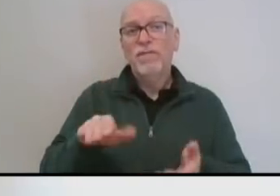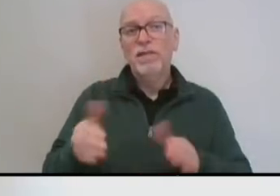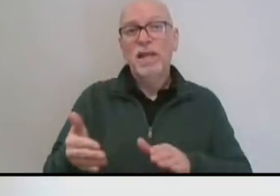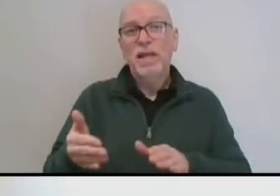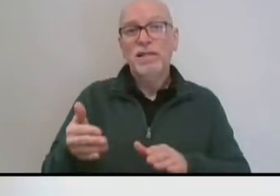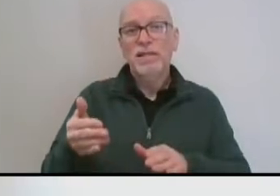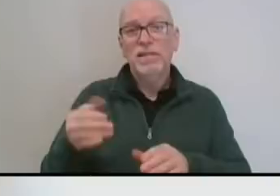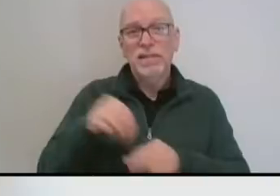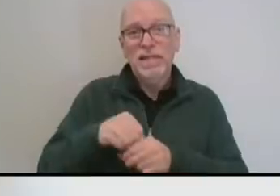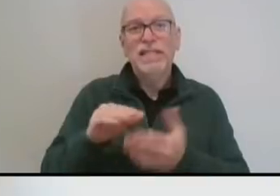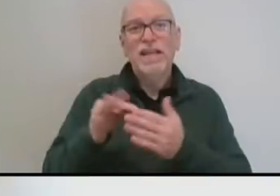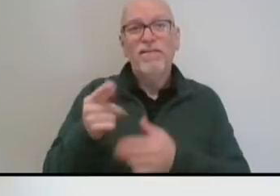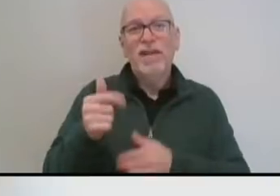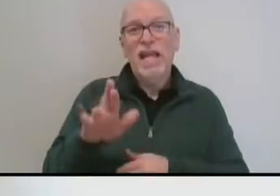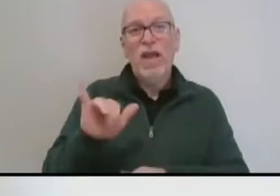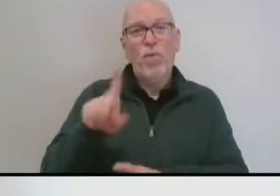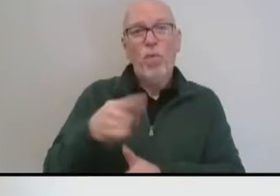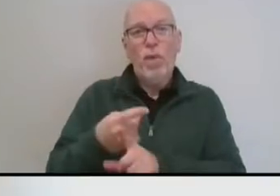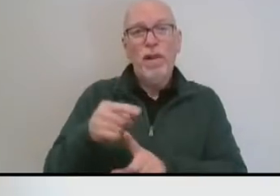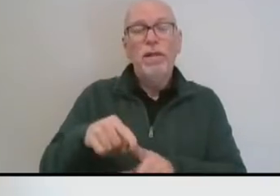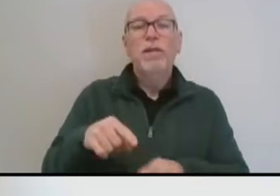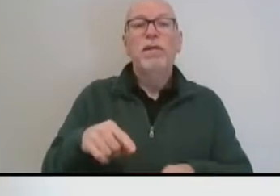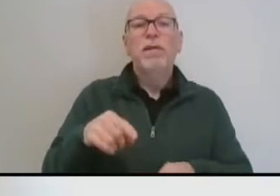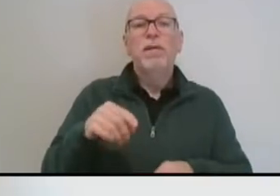the city of Gary alone. We've had